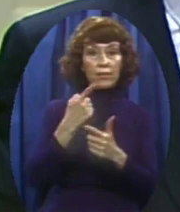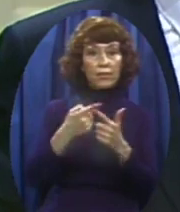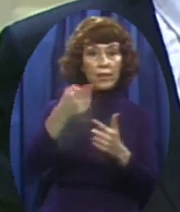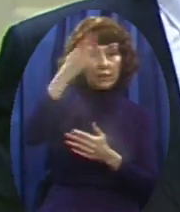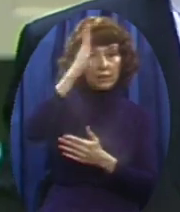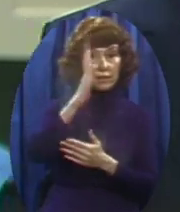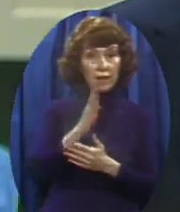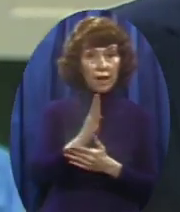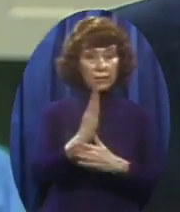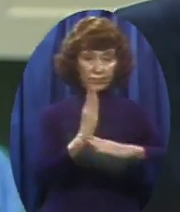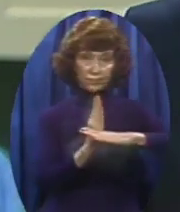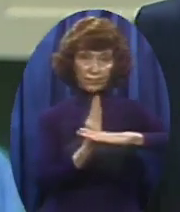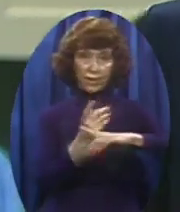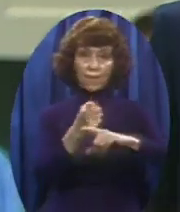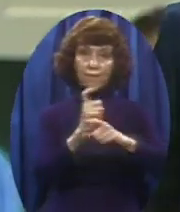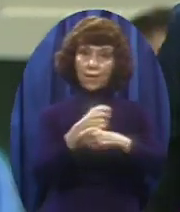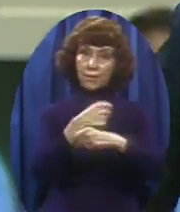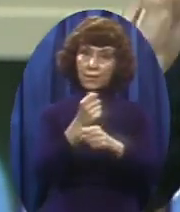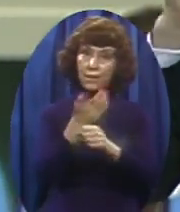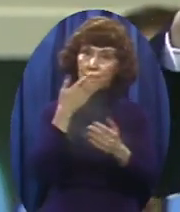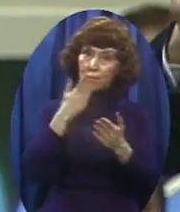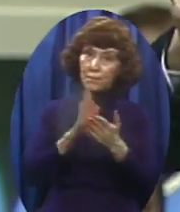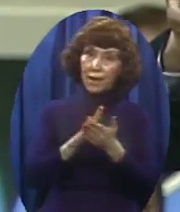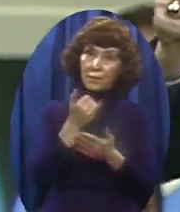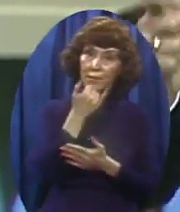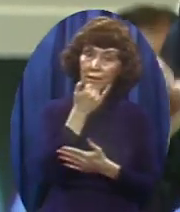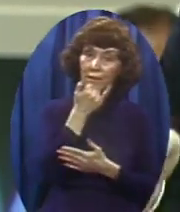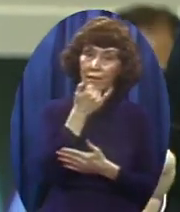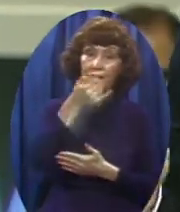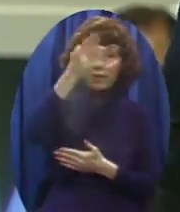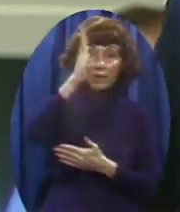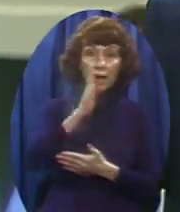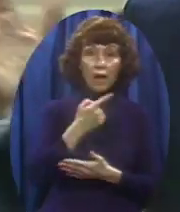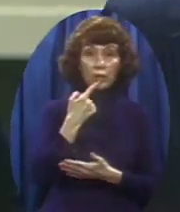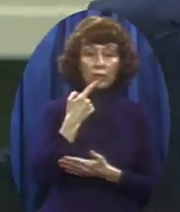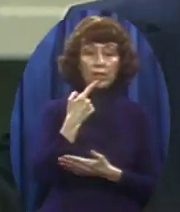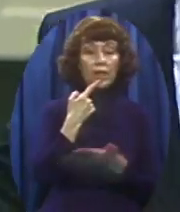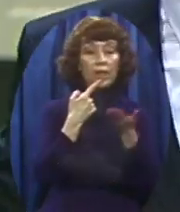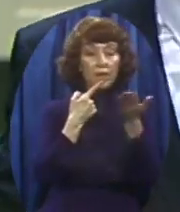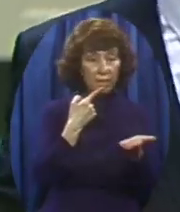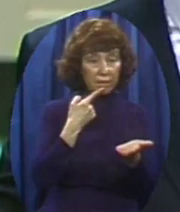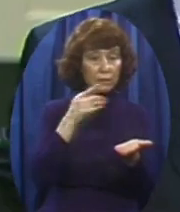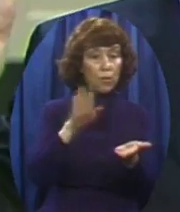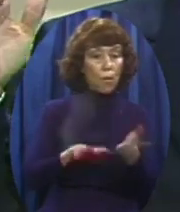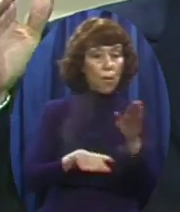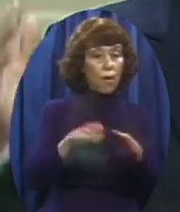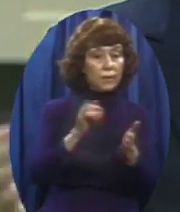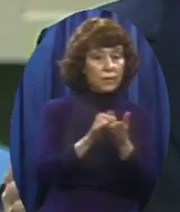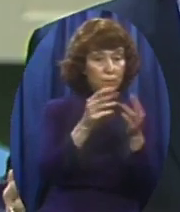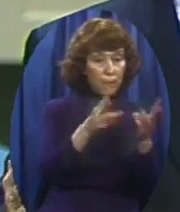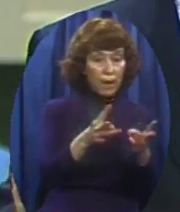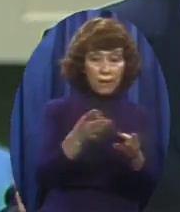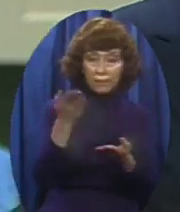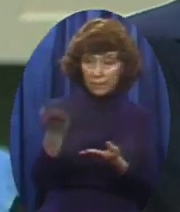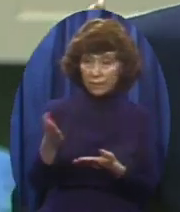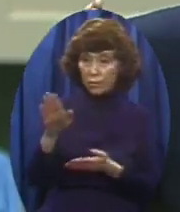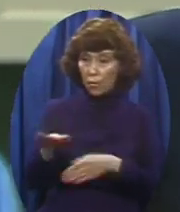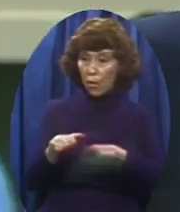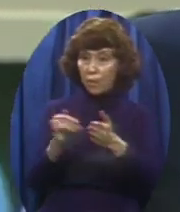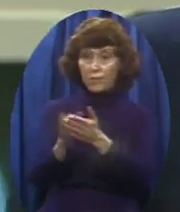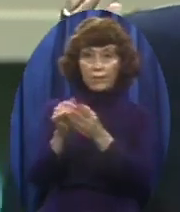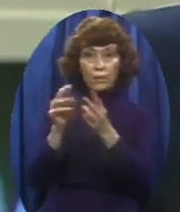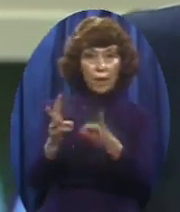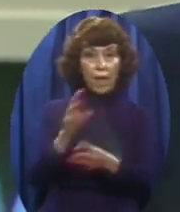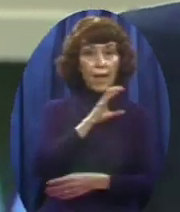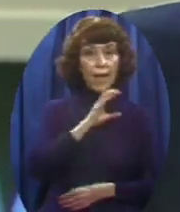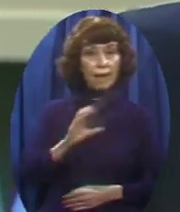He will say at the right moment, this is the way, walk ye in it. This is the way, walk ye in it. And Christians who are walking in the Spirit of God know what His